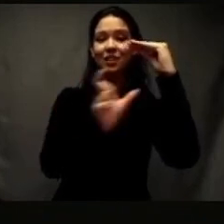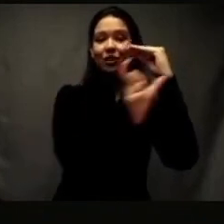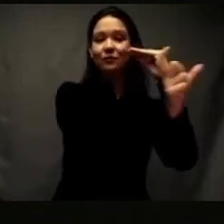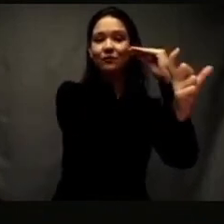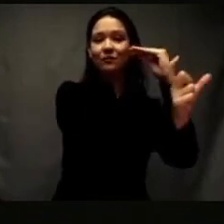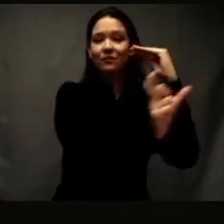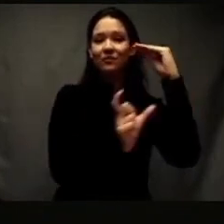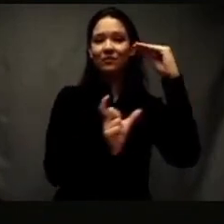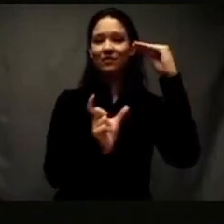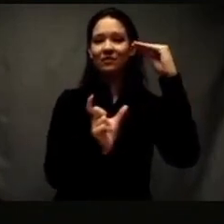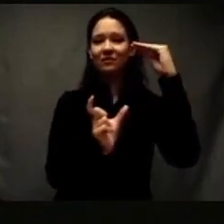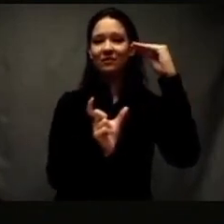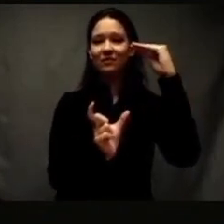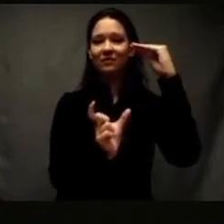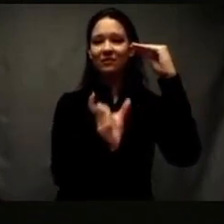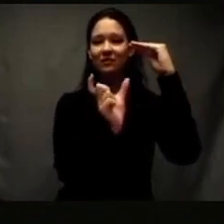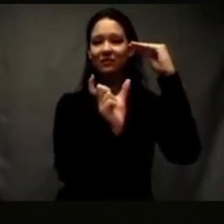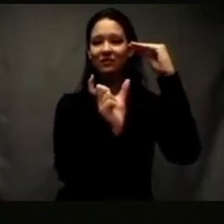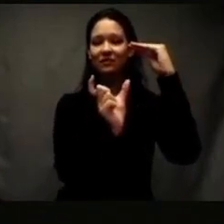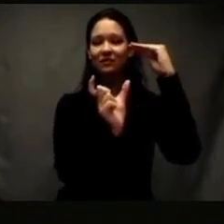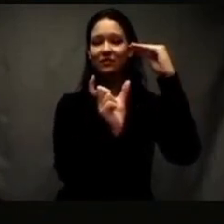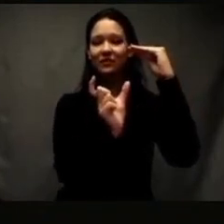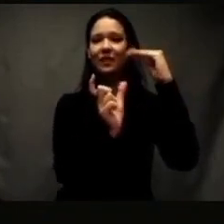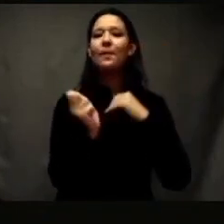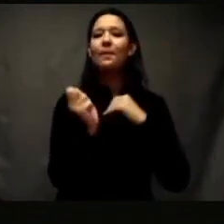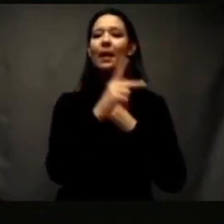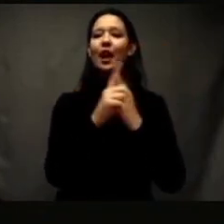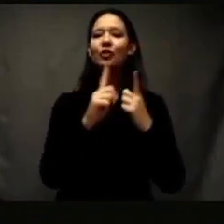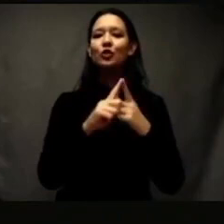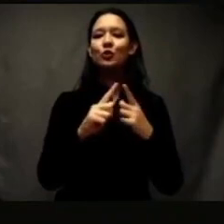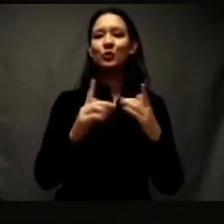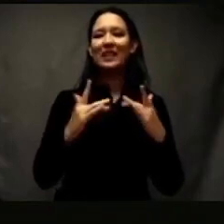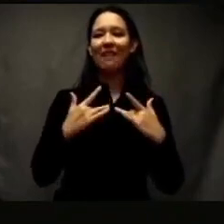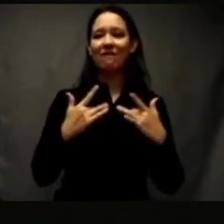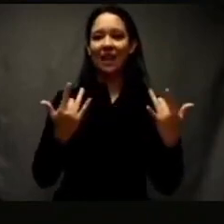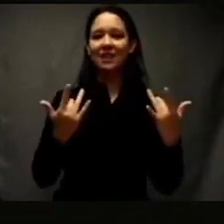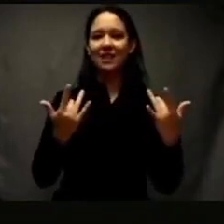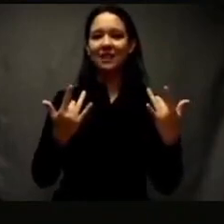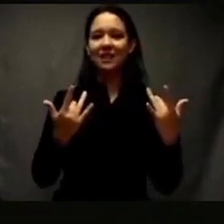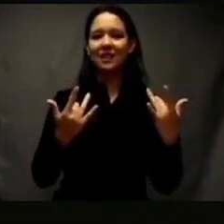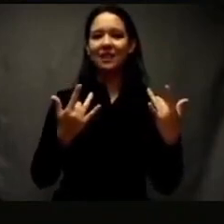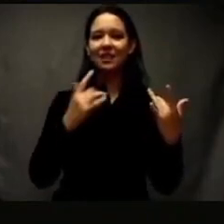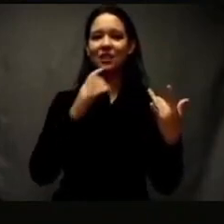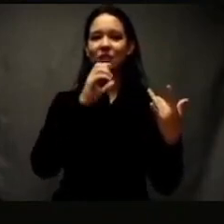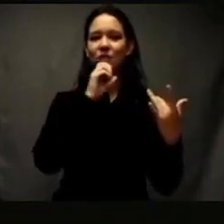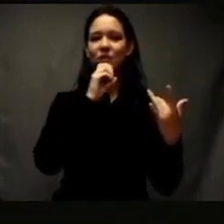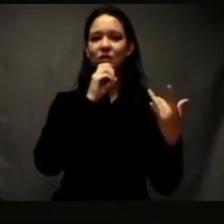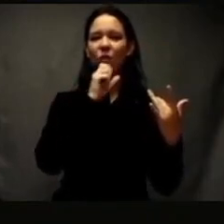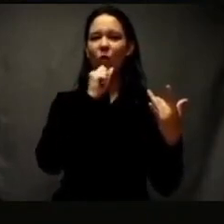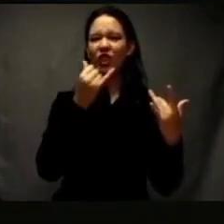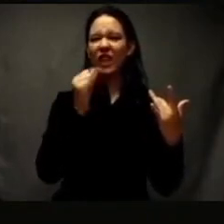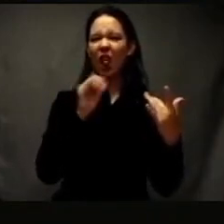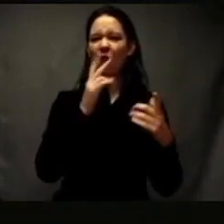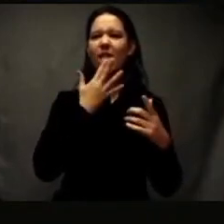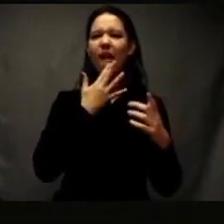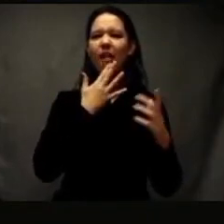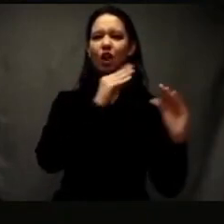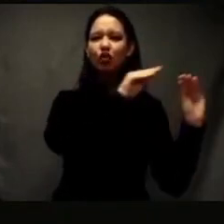oops. I'm going to go back to the events programming block category, and then I'm going to